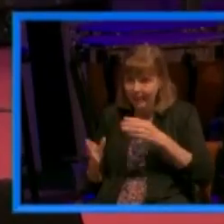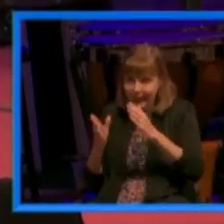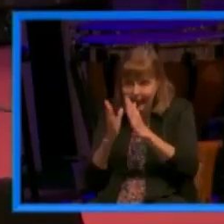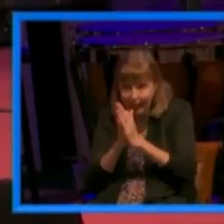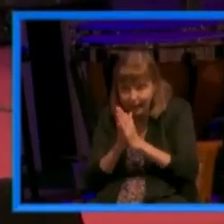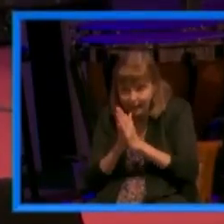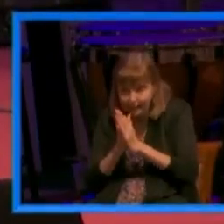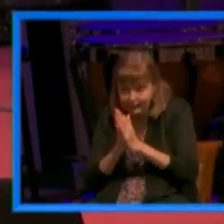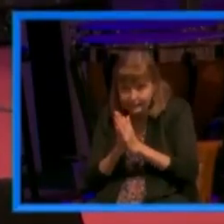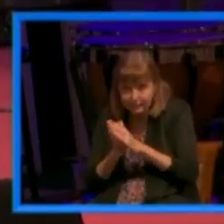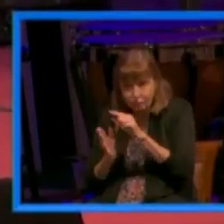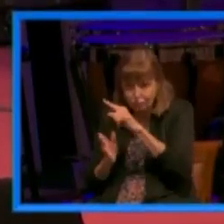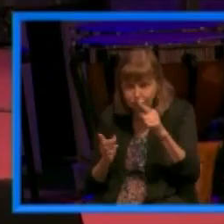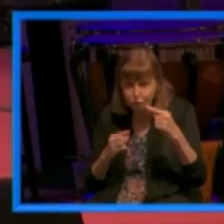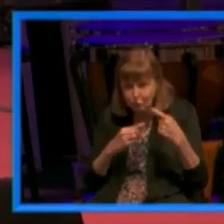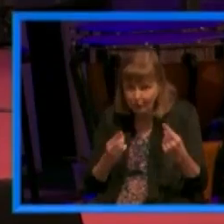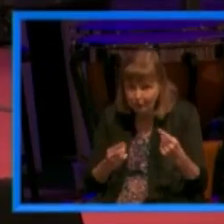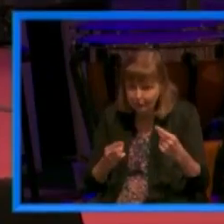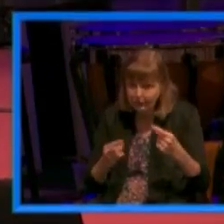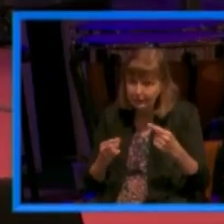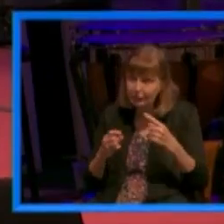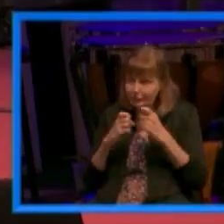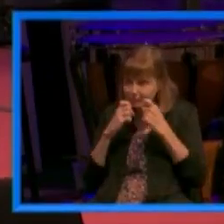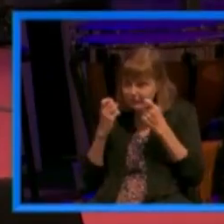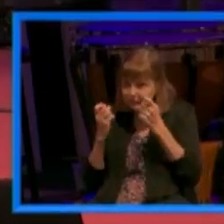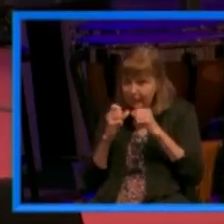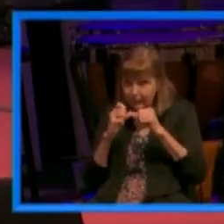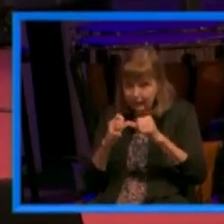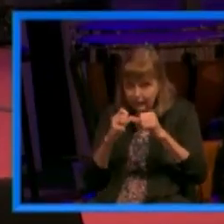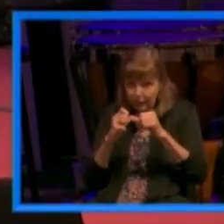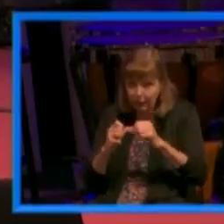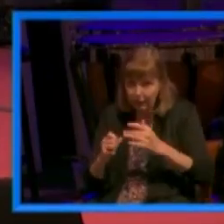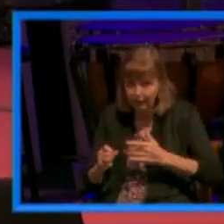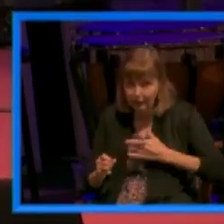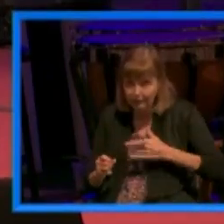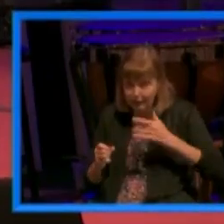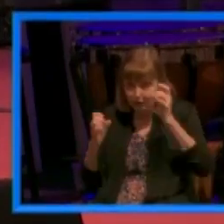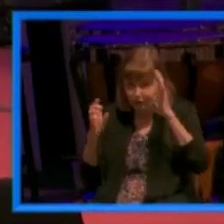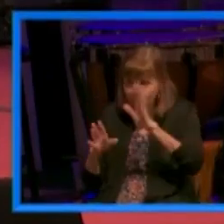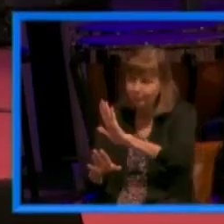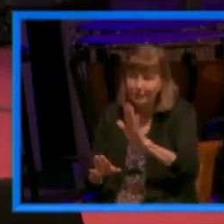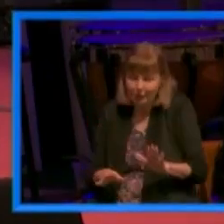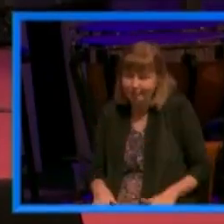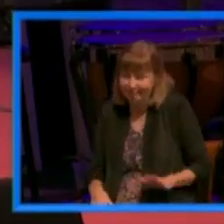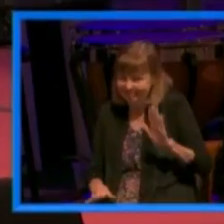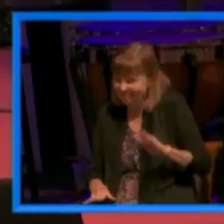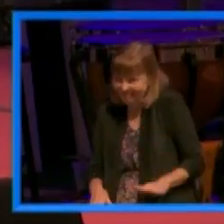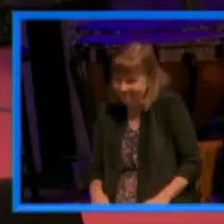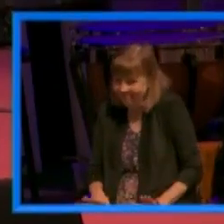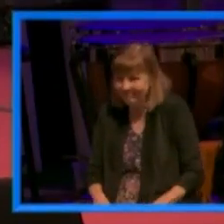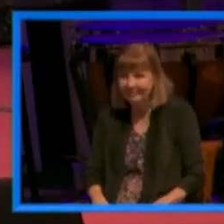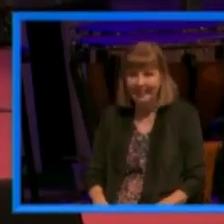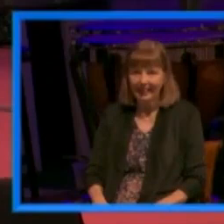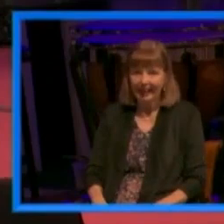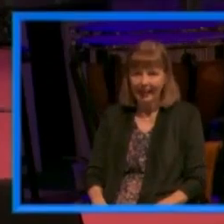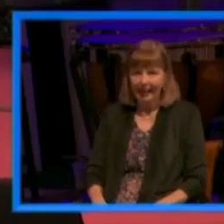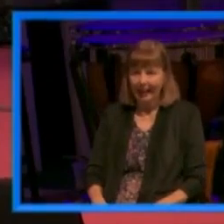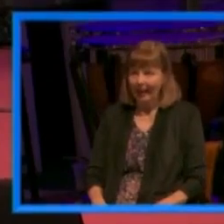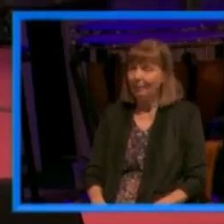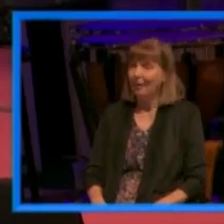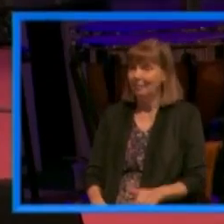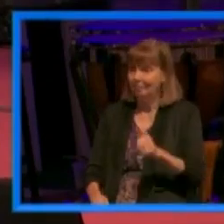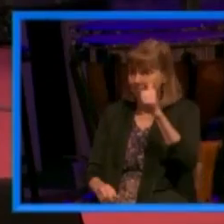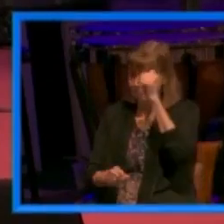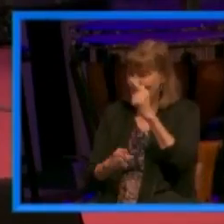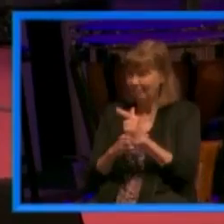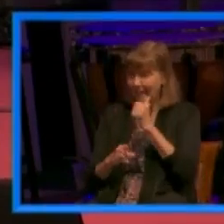you ever just kept on sinning and you feel terrible about it? You say, Pastor, you're describing me. Well, brother or sister, I don't want to let you